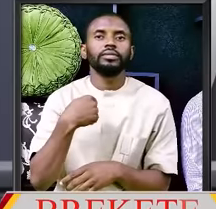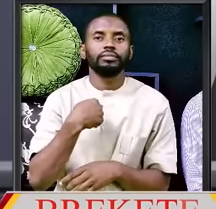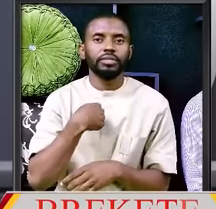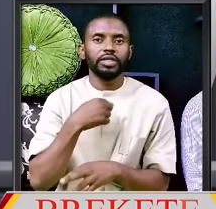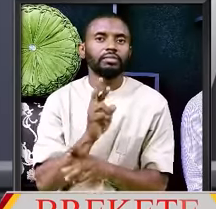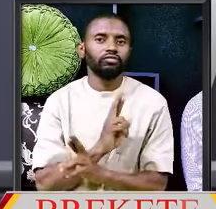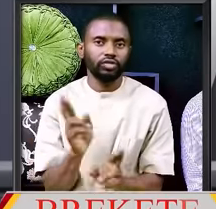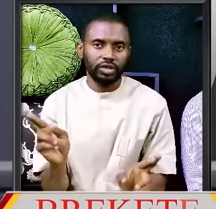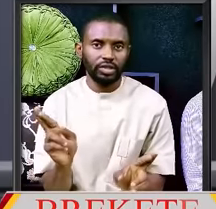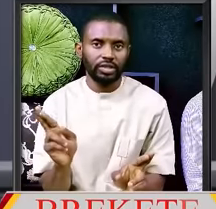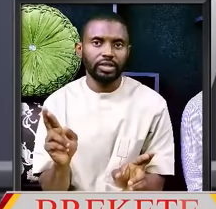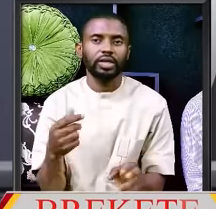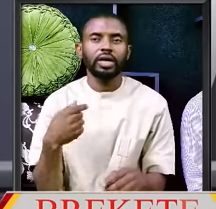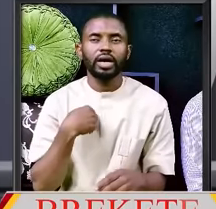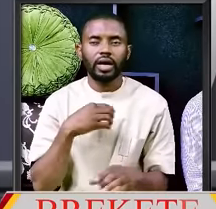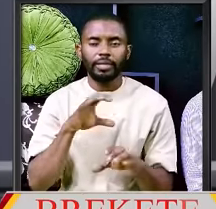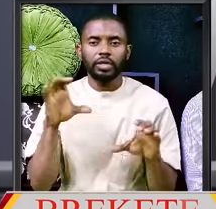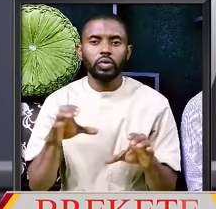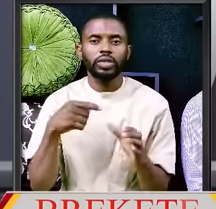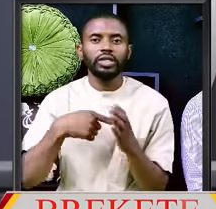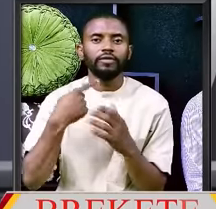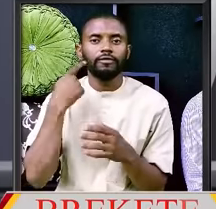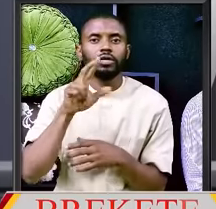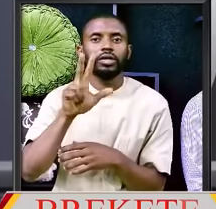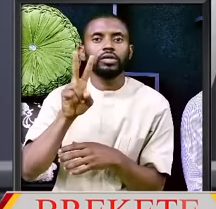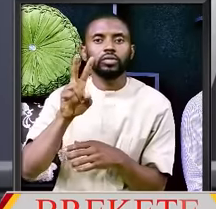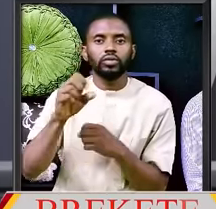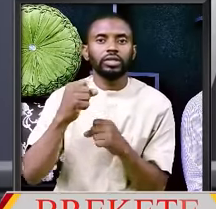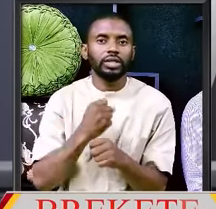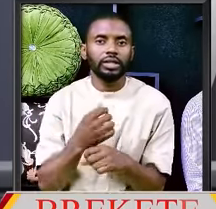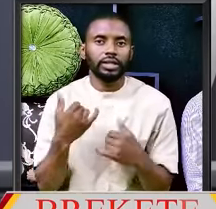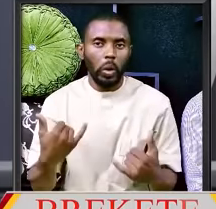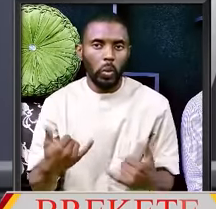I dey ready. I've been doing this for 32 years now.